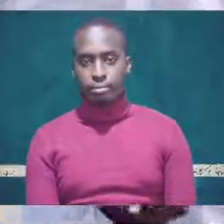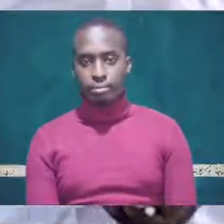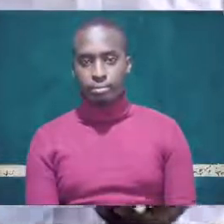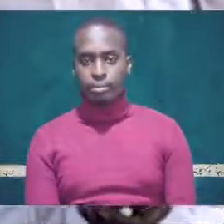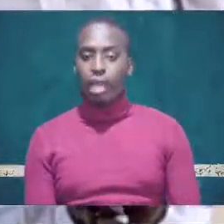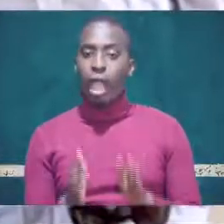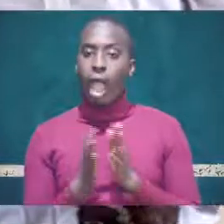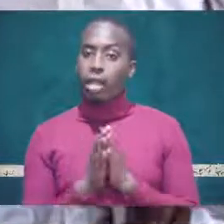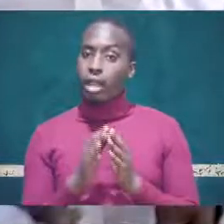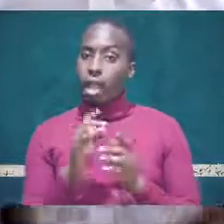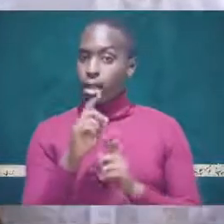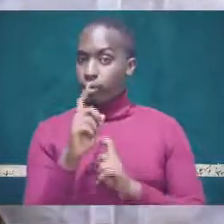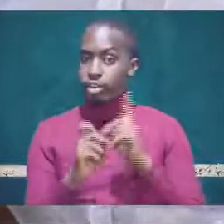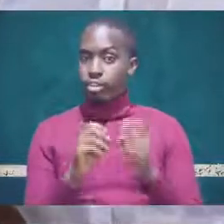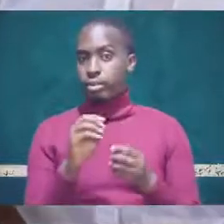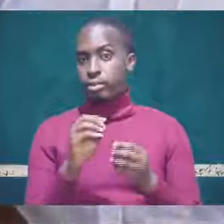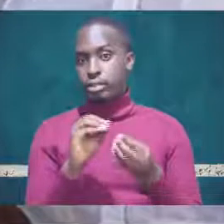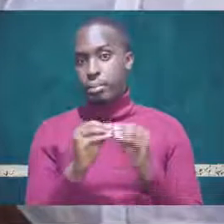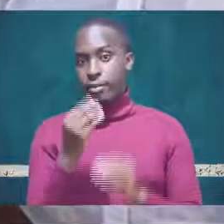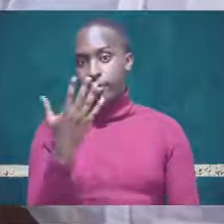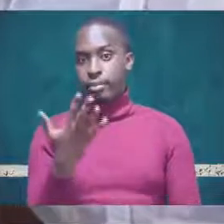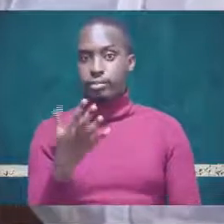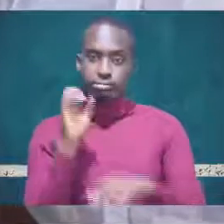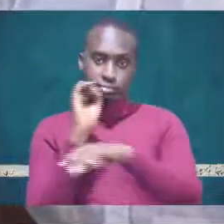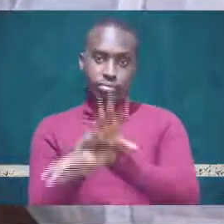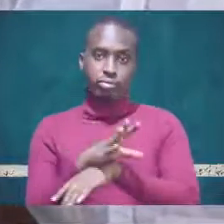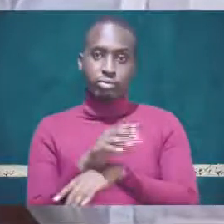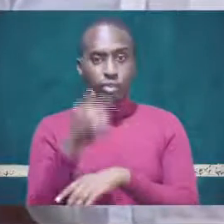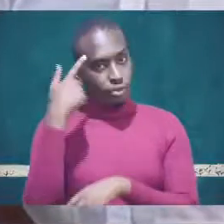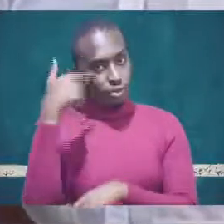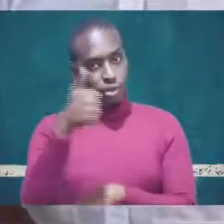And question number 5 is already projected for you on the screen.